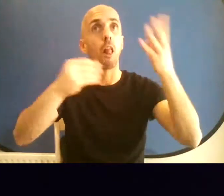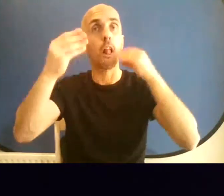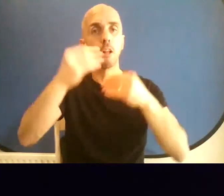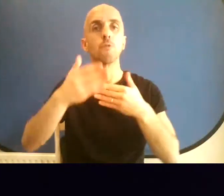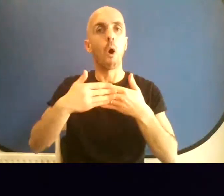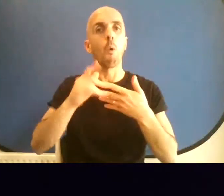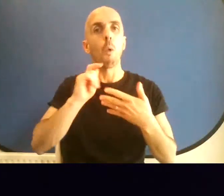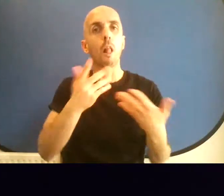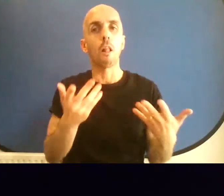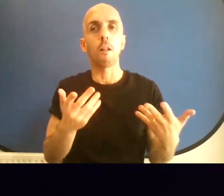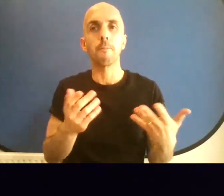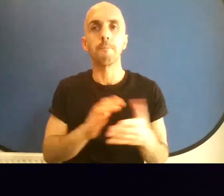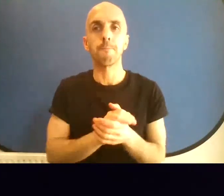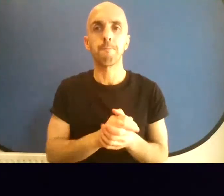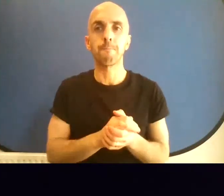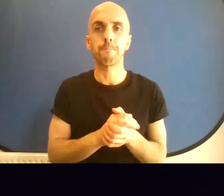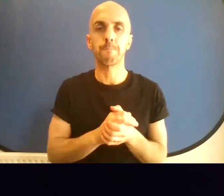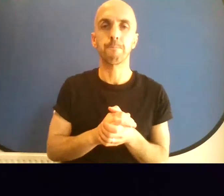particularly in these trying times.